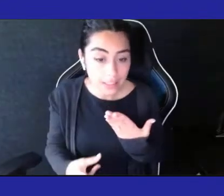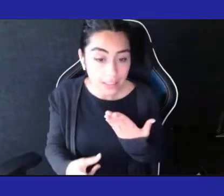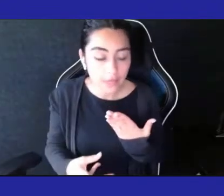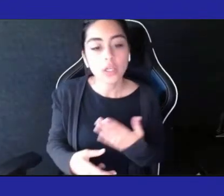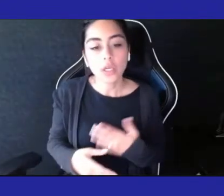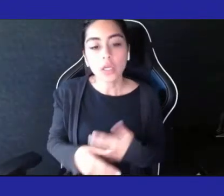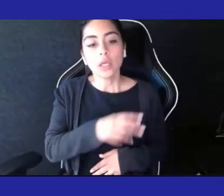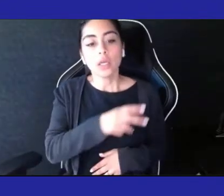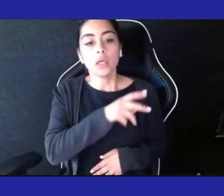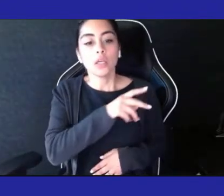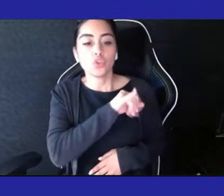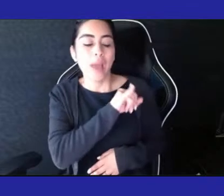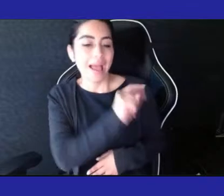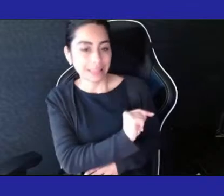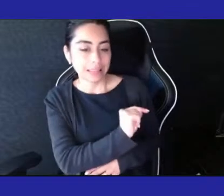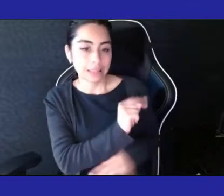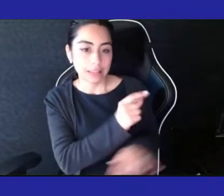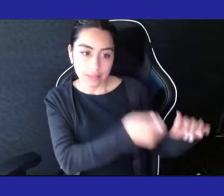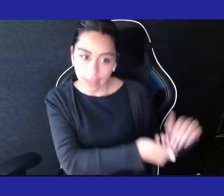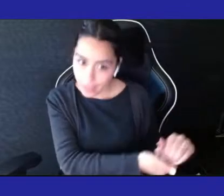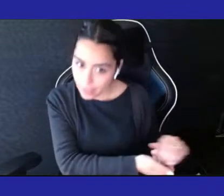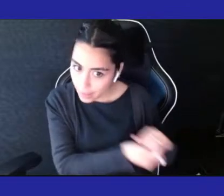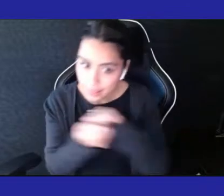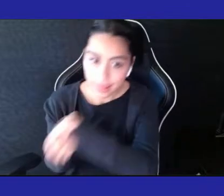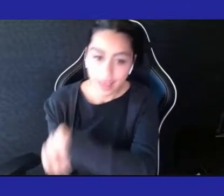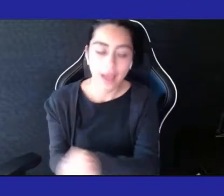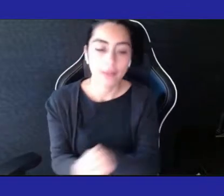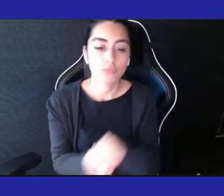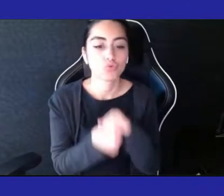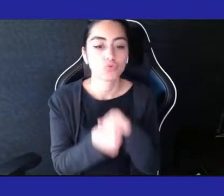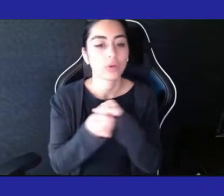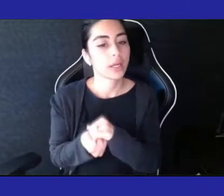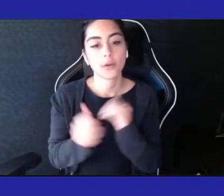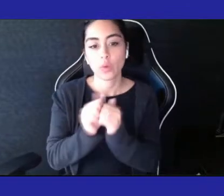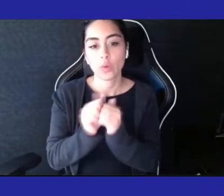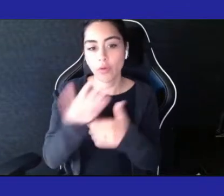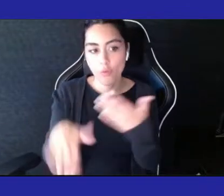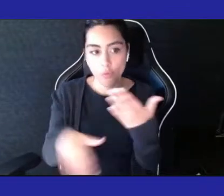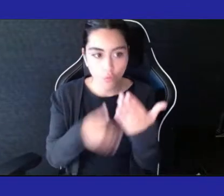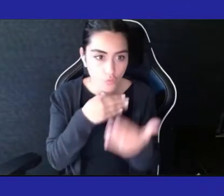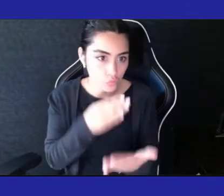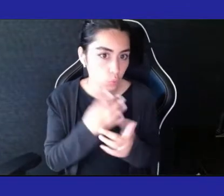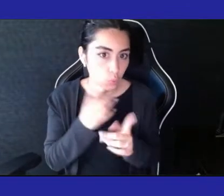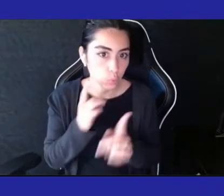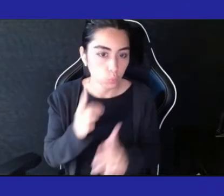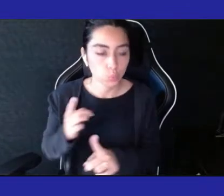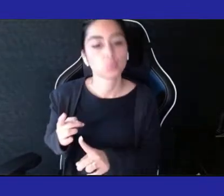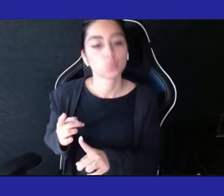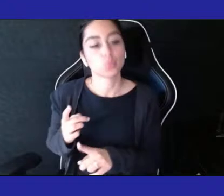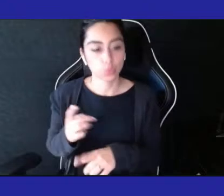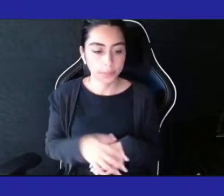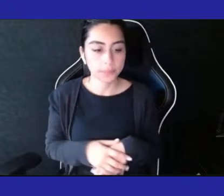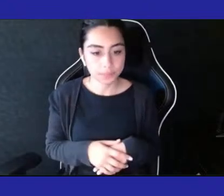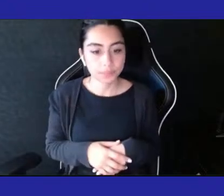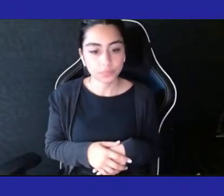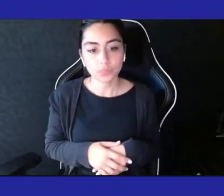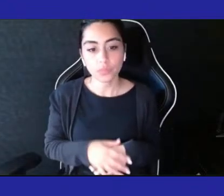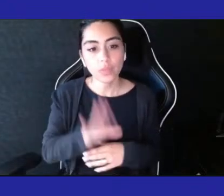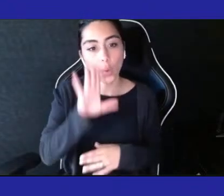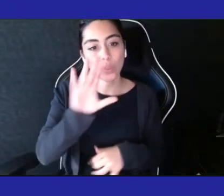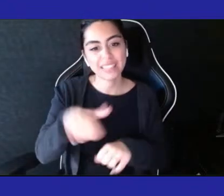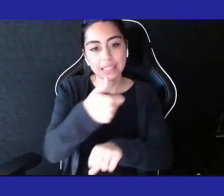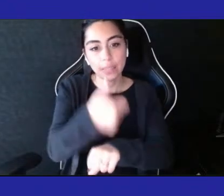with all disciplines here, is putting together a 5-year plan. So phase 1